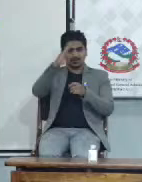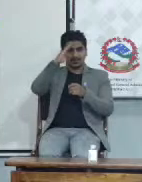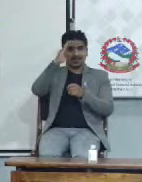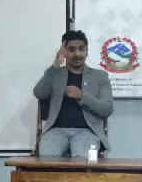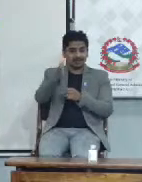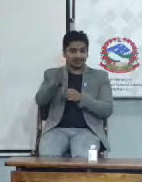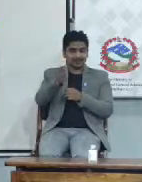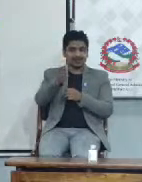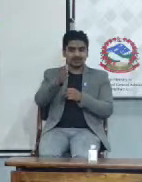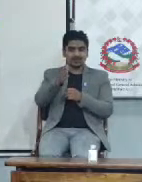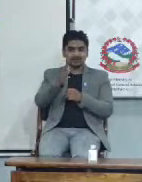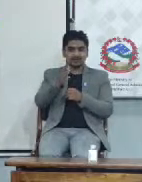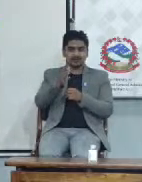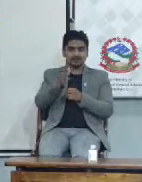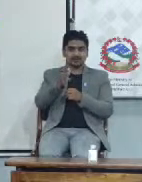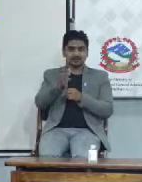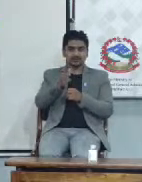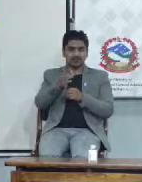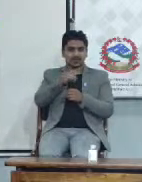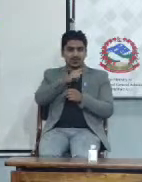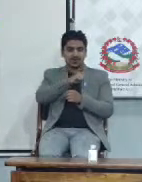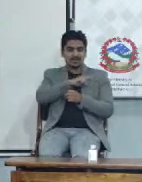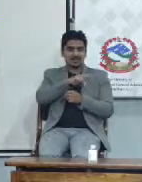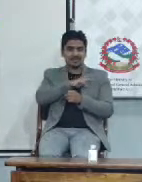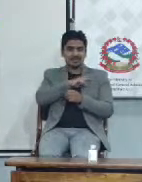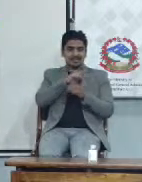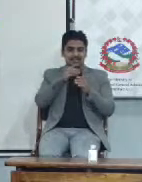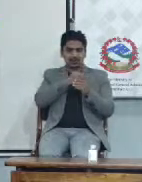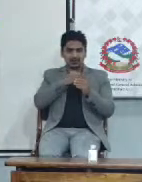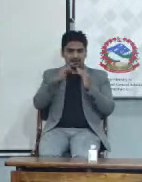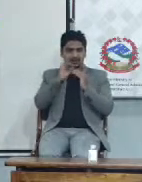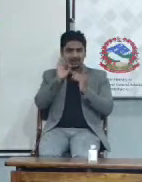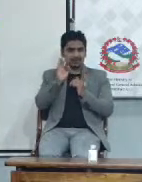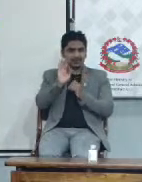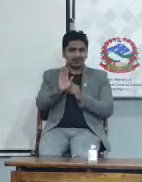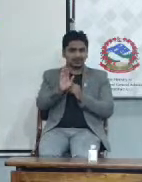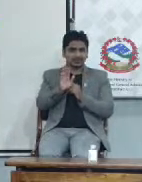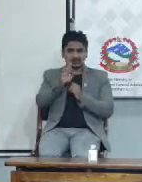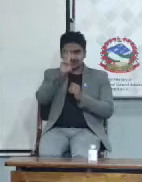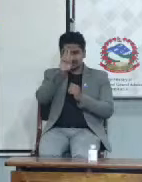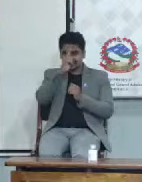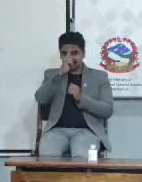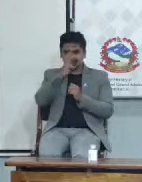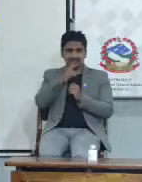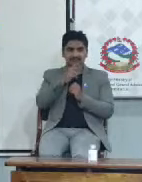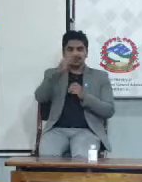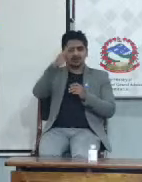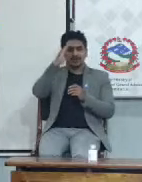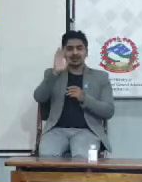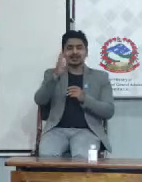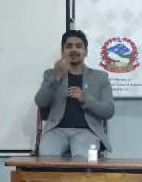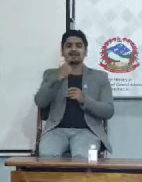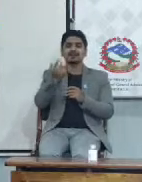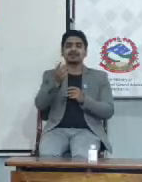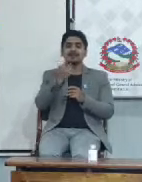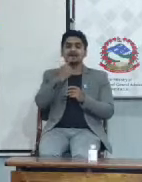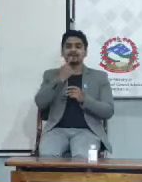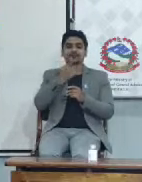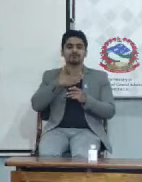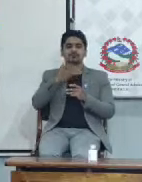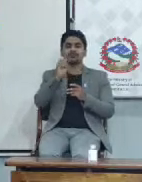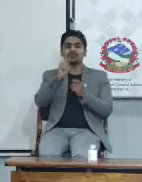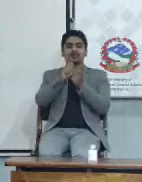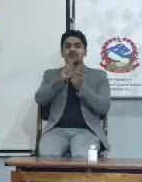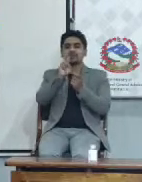in the government hospital, you can go in the private for the paying. So that was a negative message, because they should say